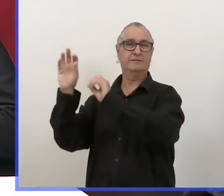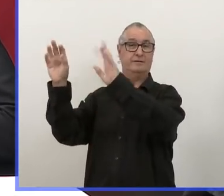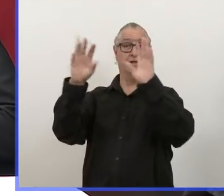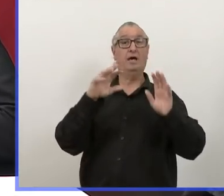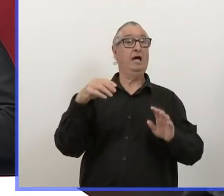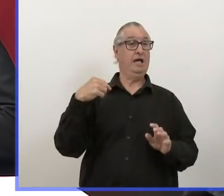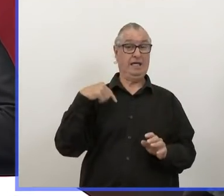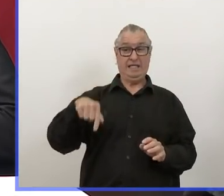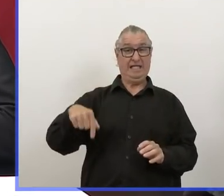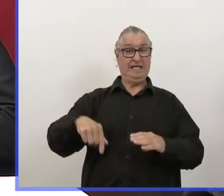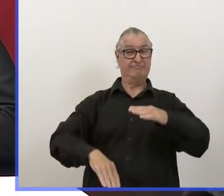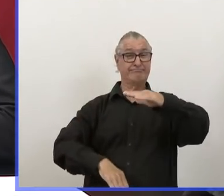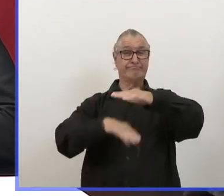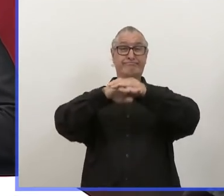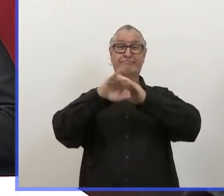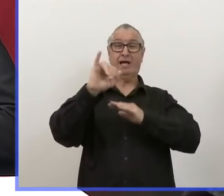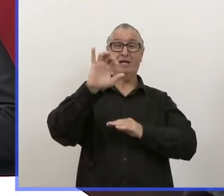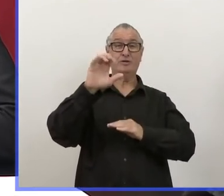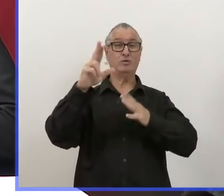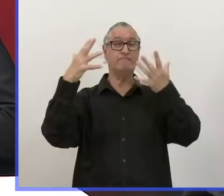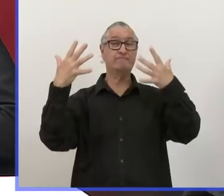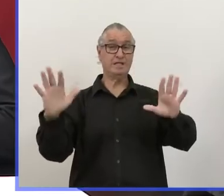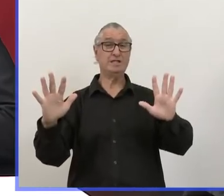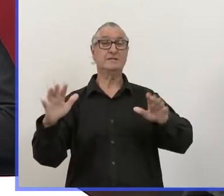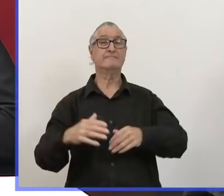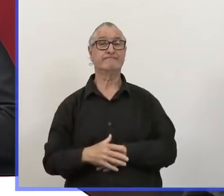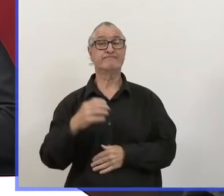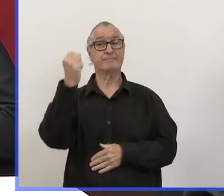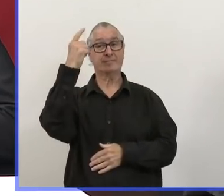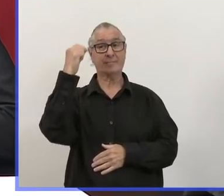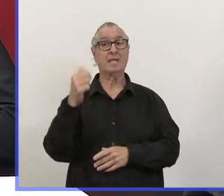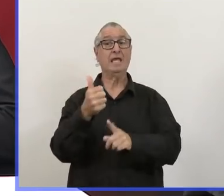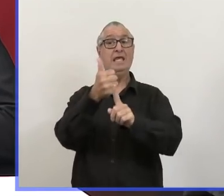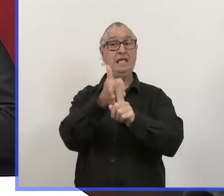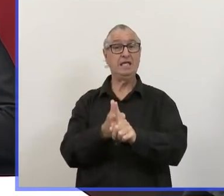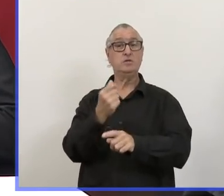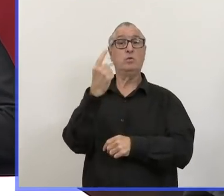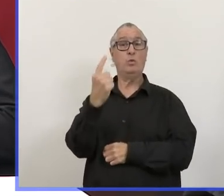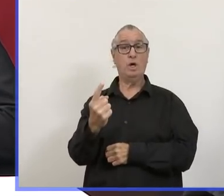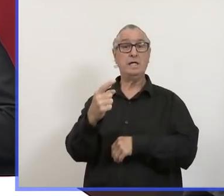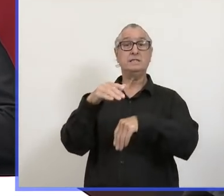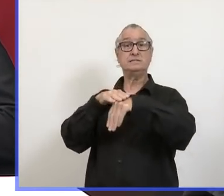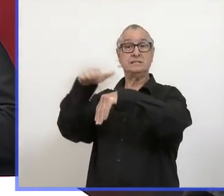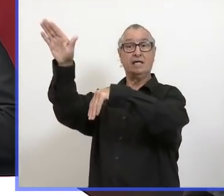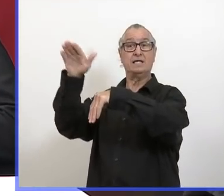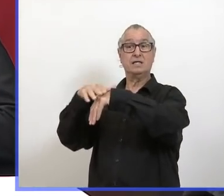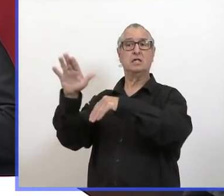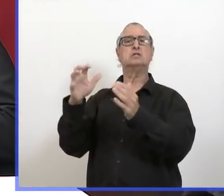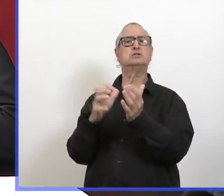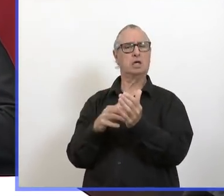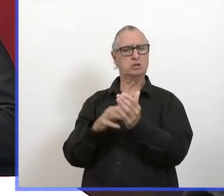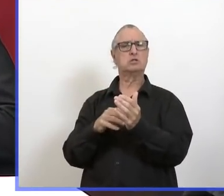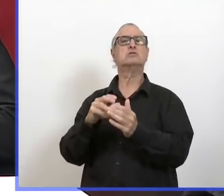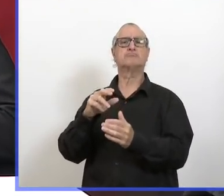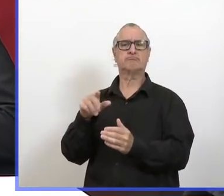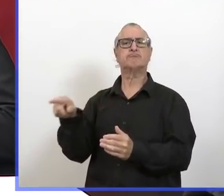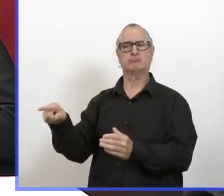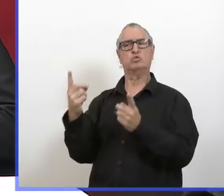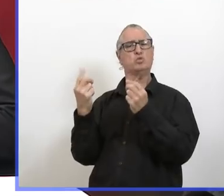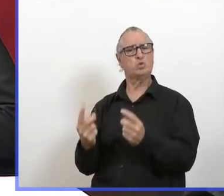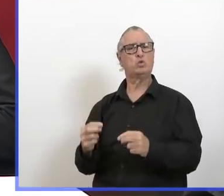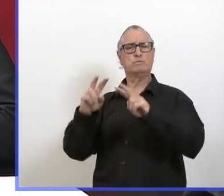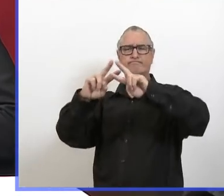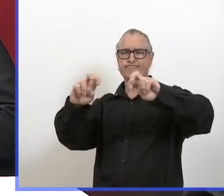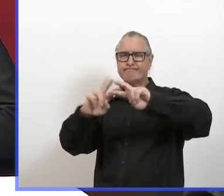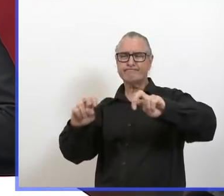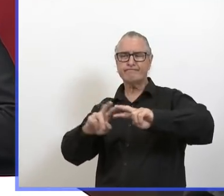those individuals would have had a really good assessment done by physicians to make sure that they were safe for transport. You know, some individuals do